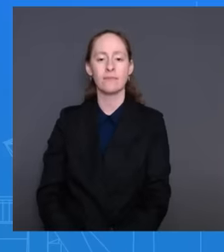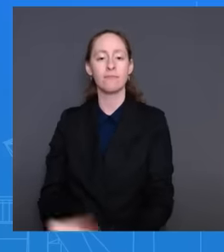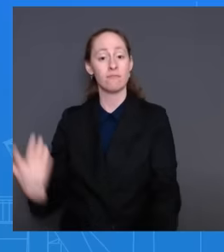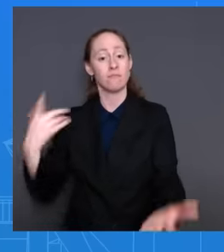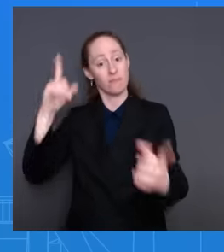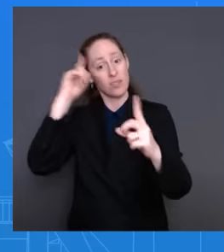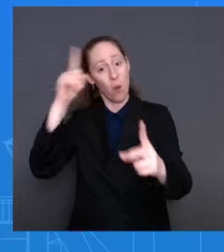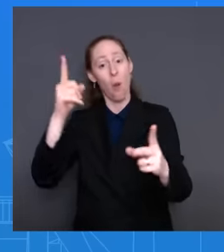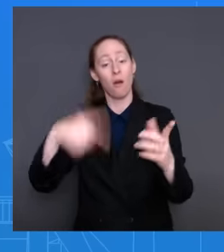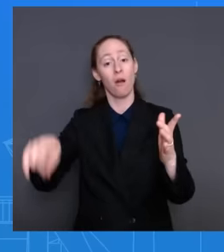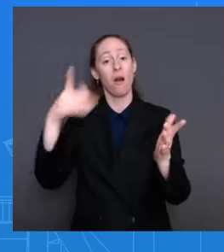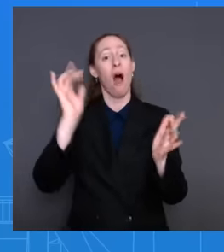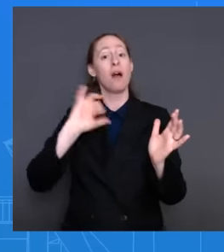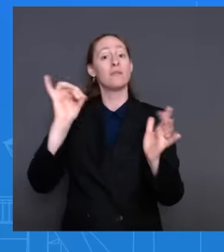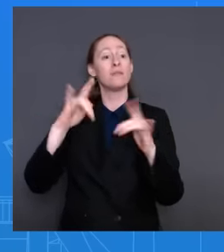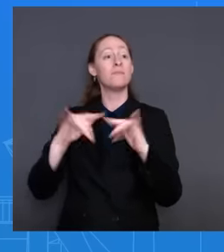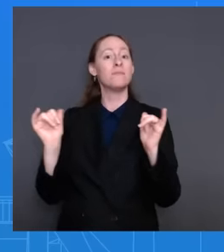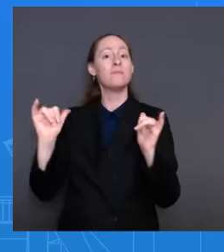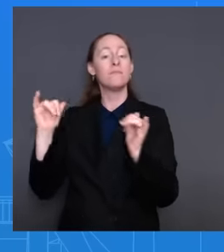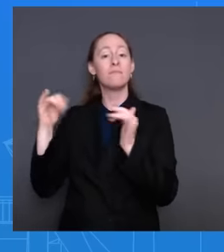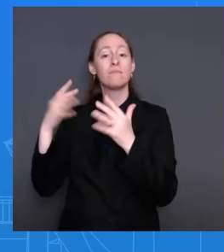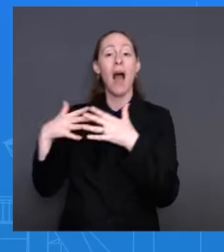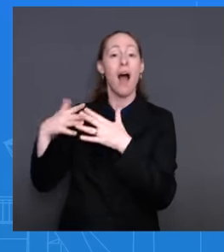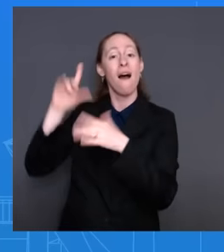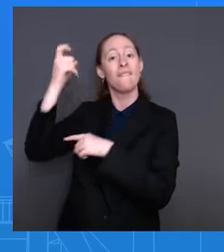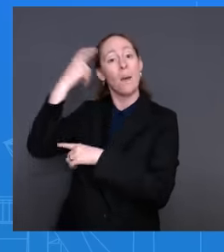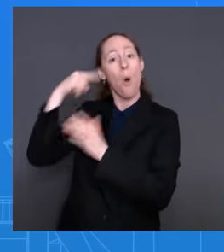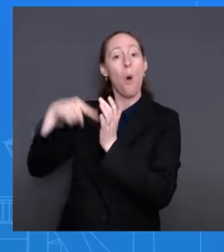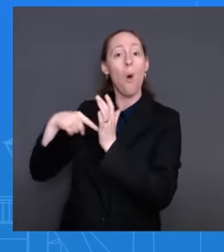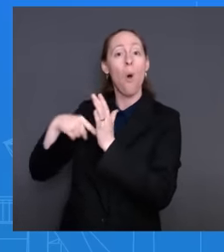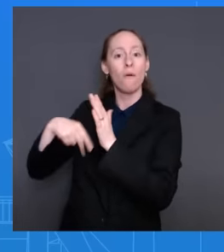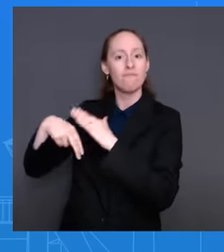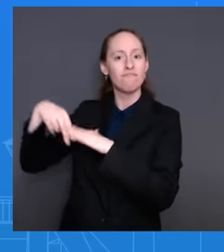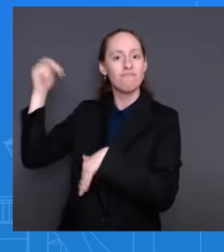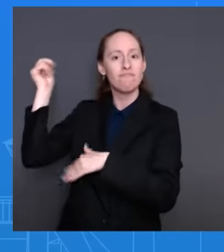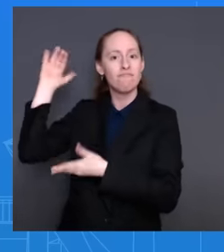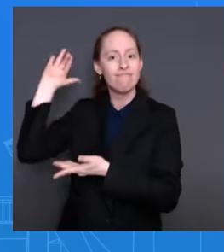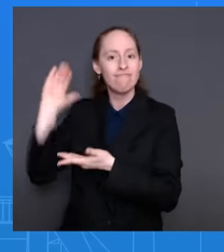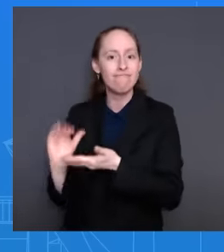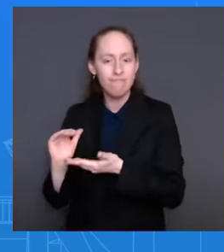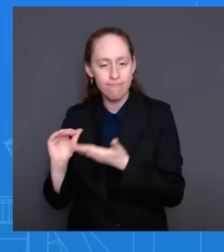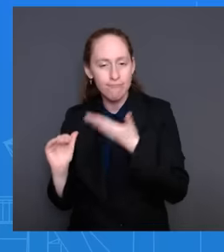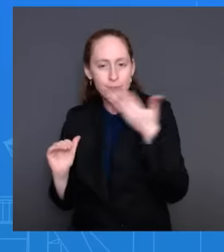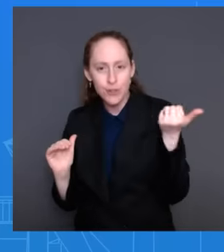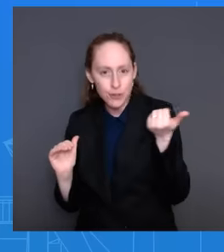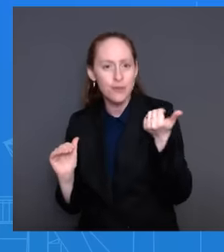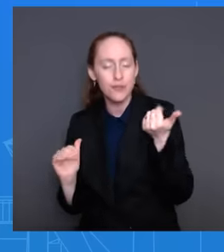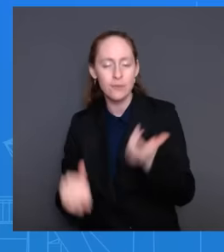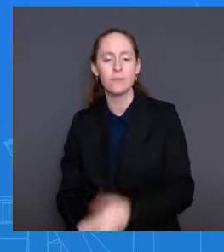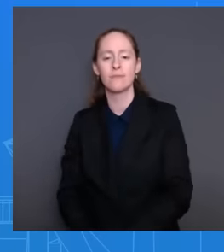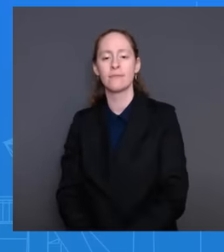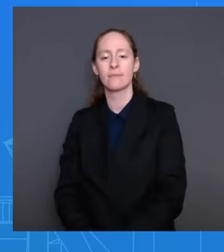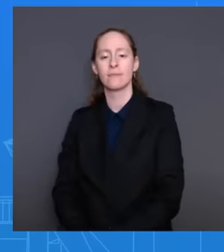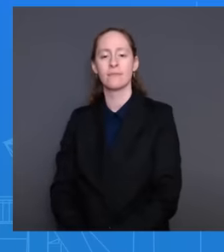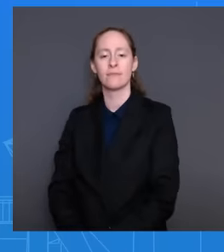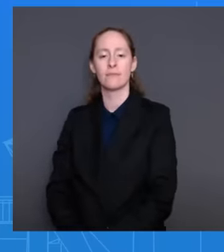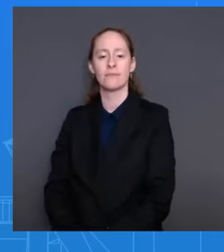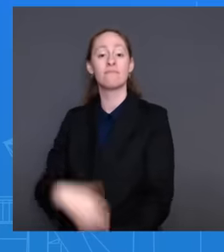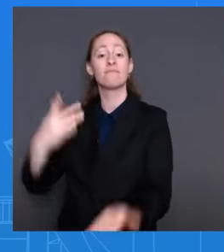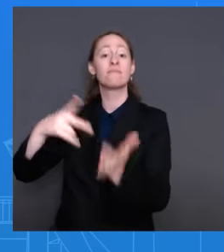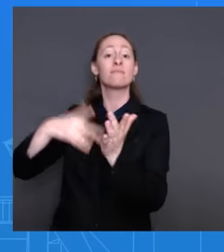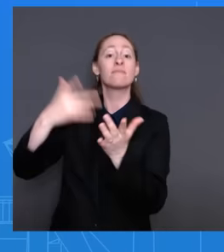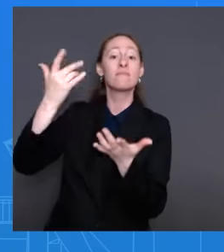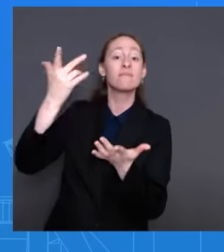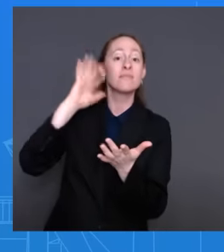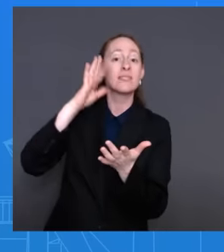better positioned we'll be to actually see that moderation happen more quickly. So that's our focus. Our focus when we're thinking